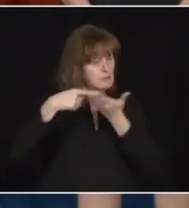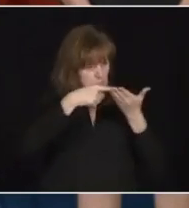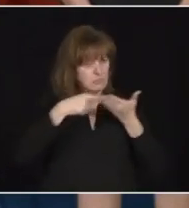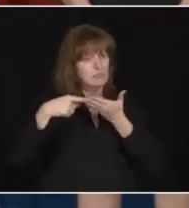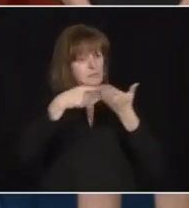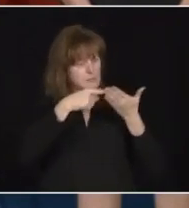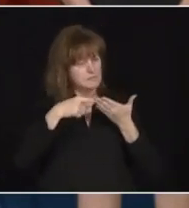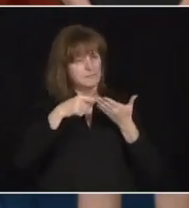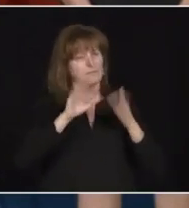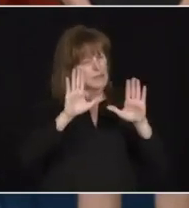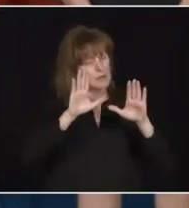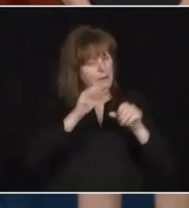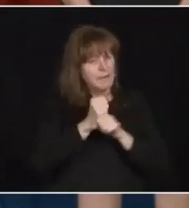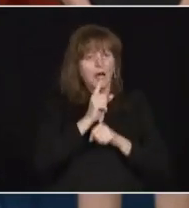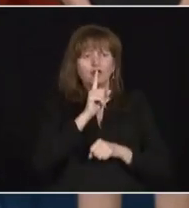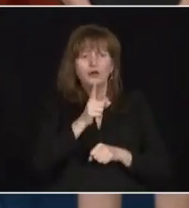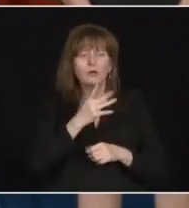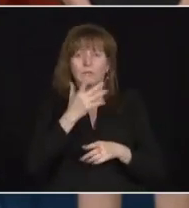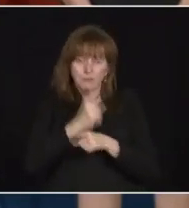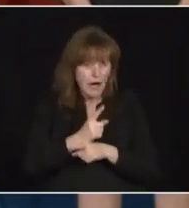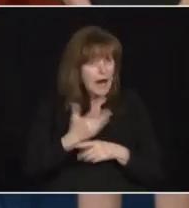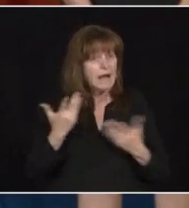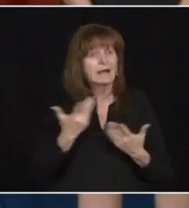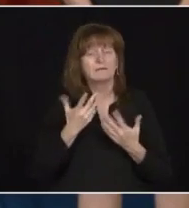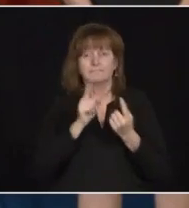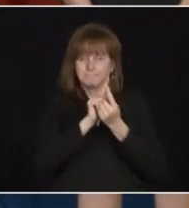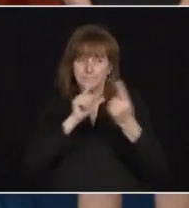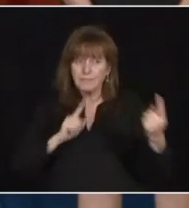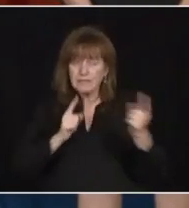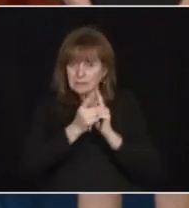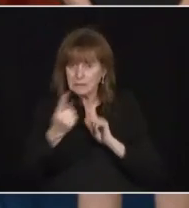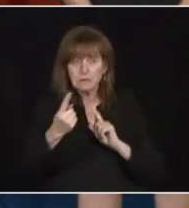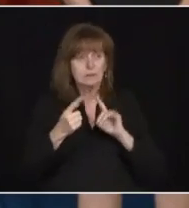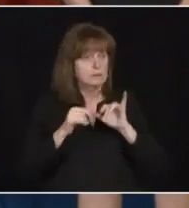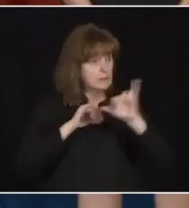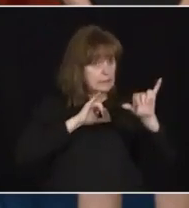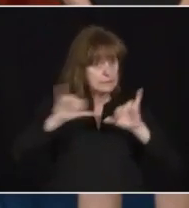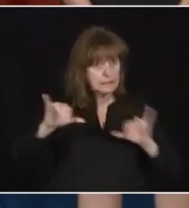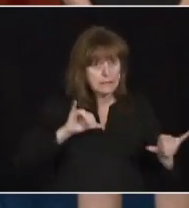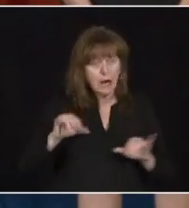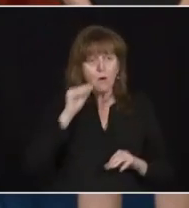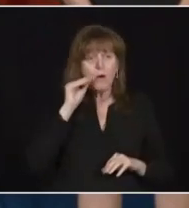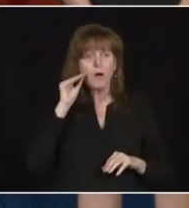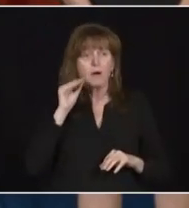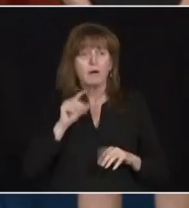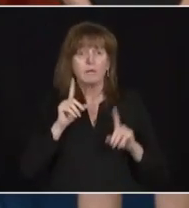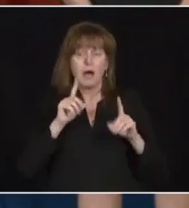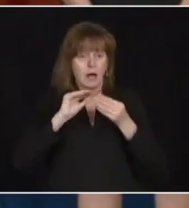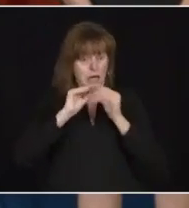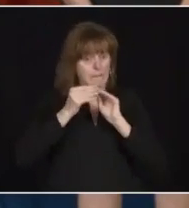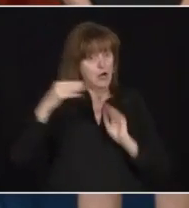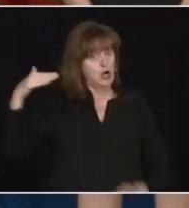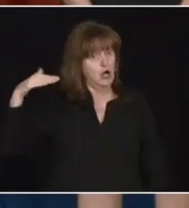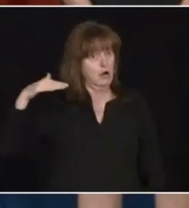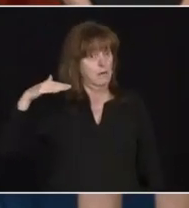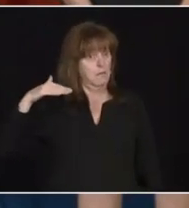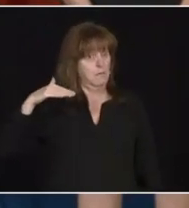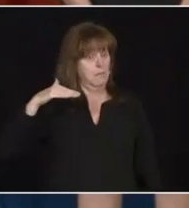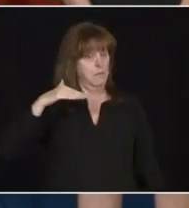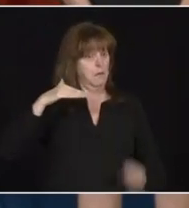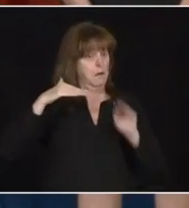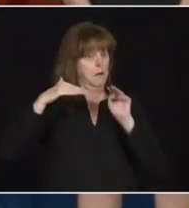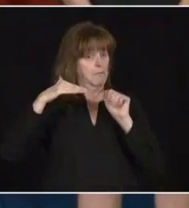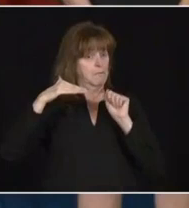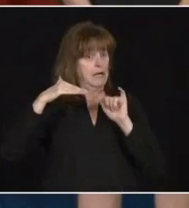and self-isolate when we can. But as we see the numbers come down, and by May the 24th, hopefully